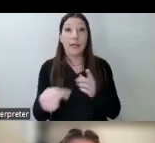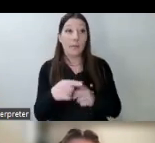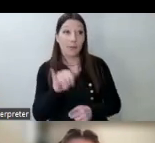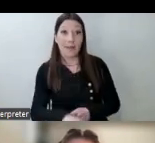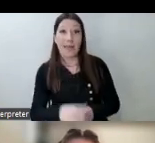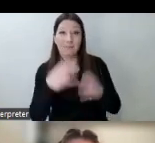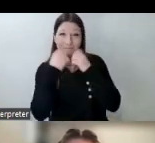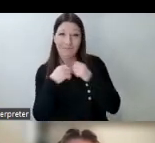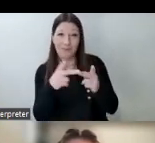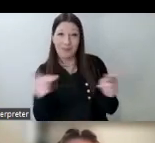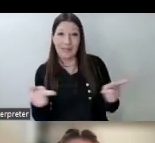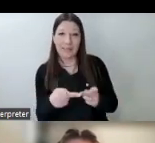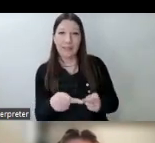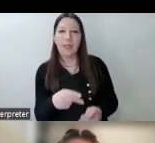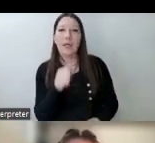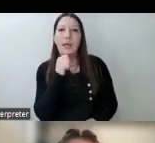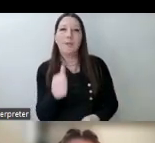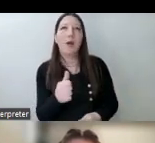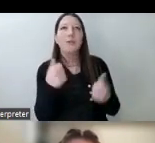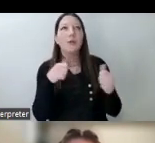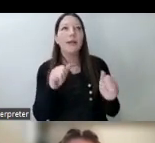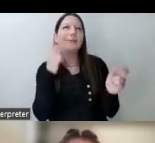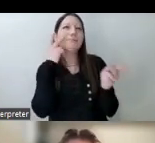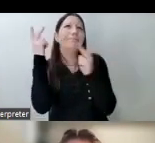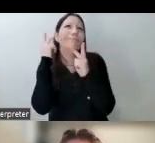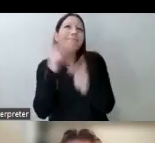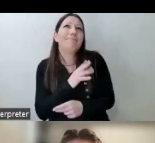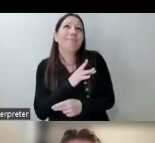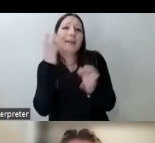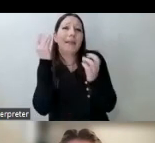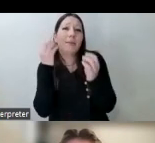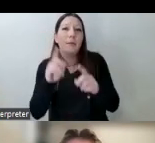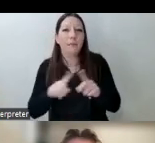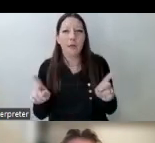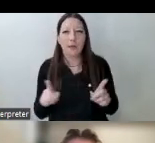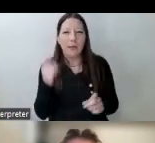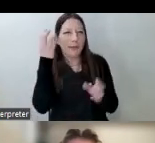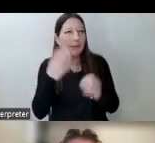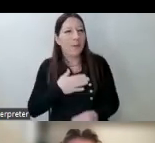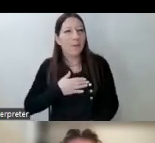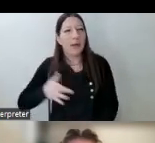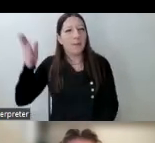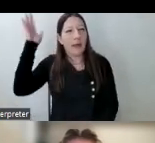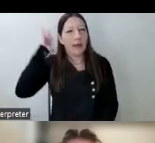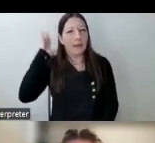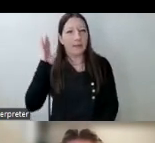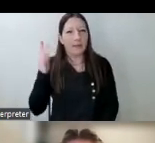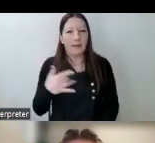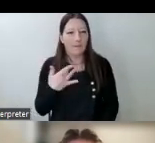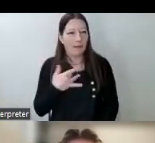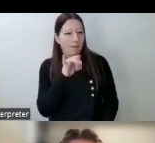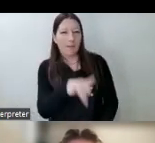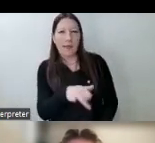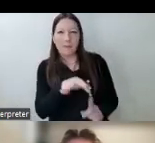backward toward a recreation of the past. Rather, I am reaching toward my bones. When I write about losing that place, about living